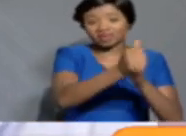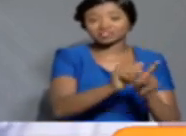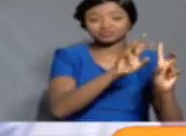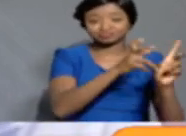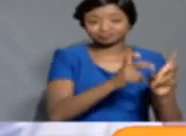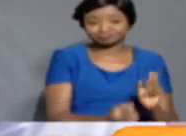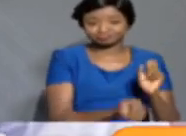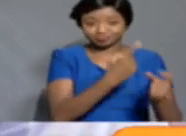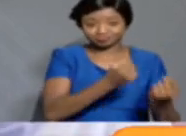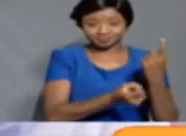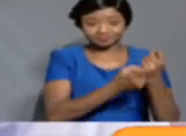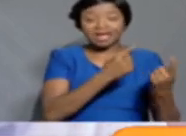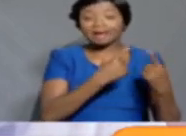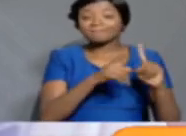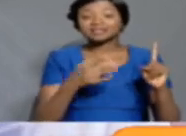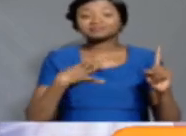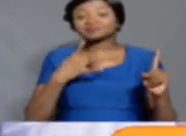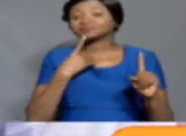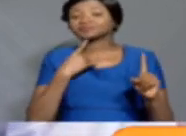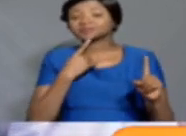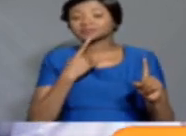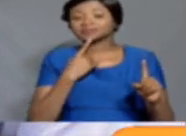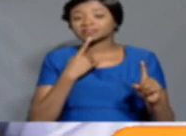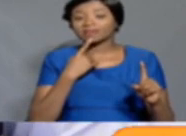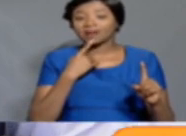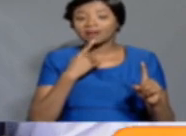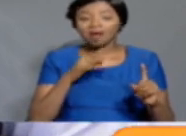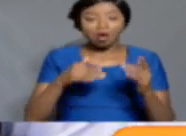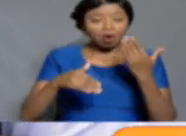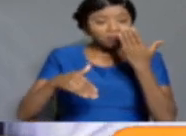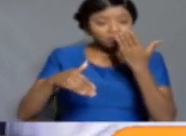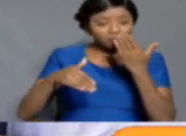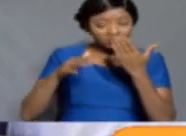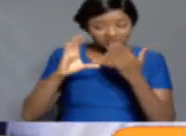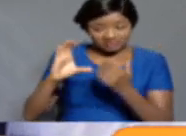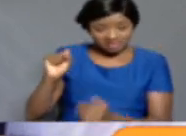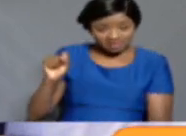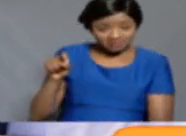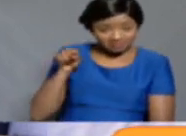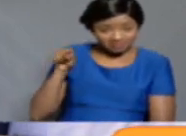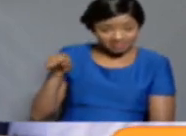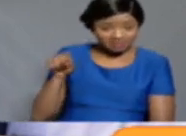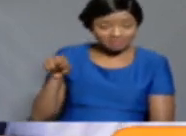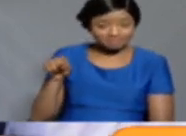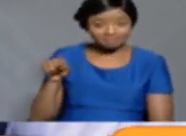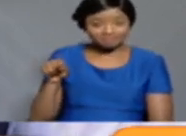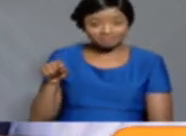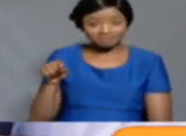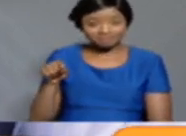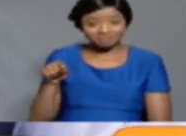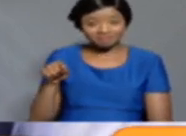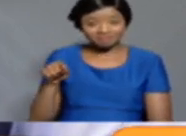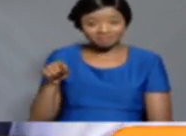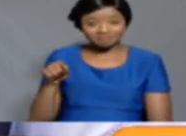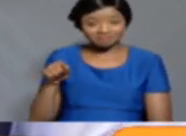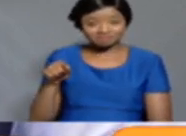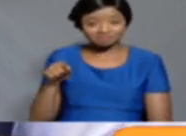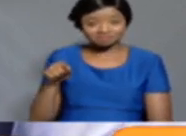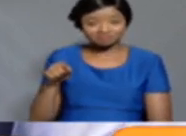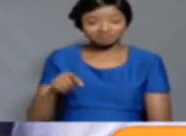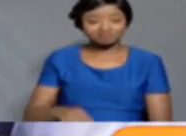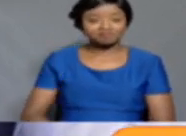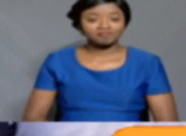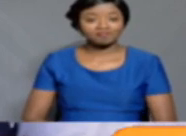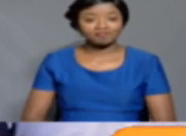thing. I think Professor Magoha is running into the headwinds